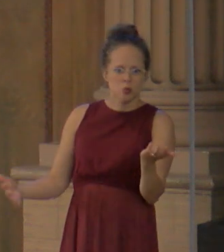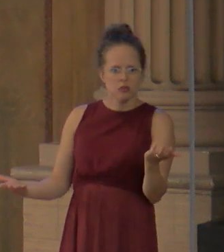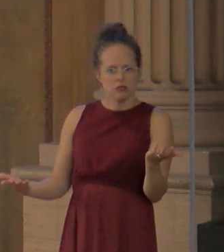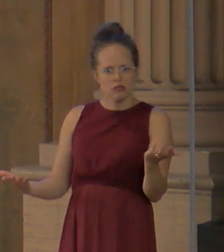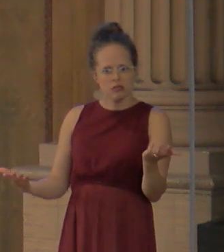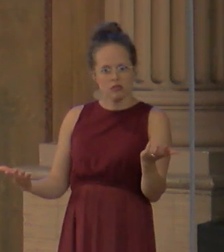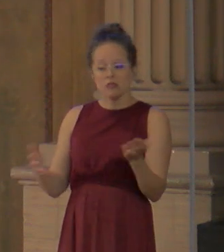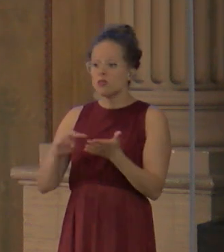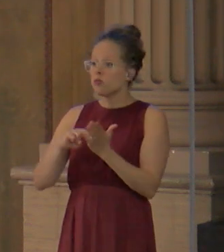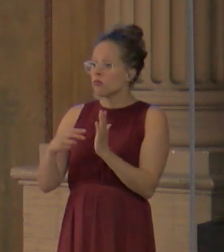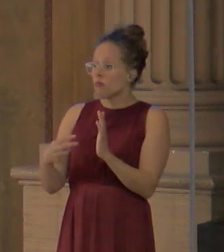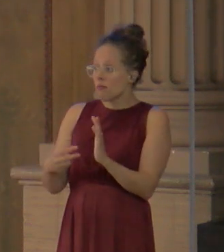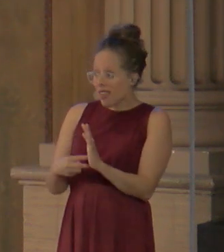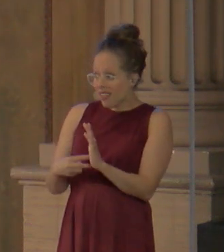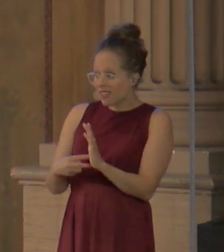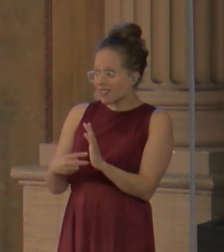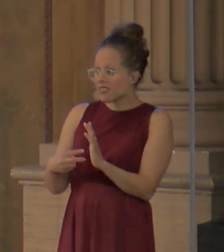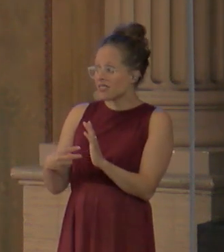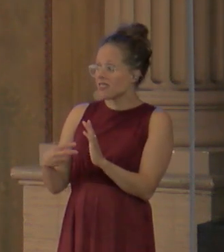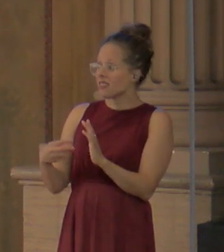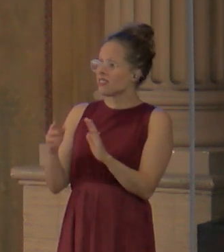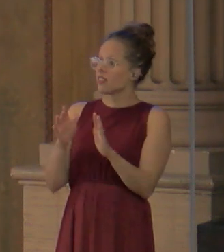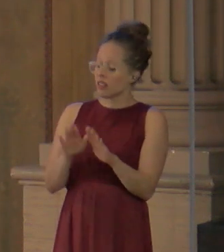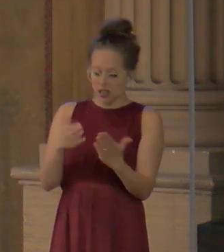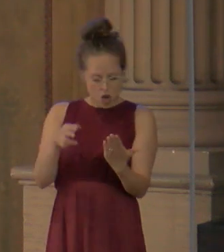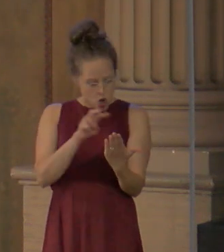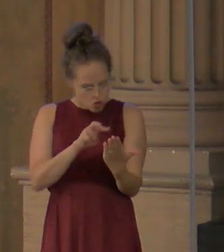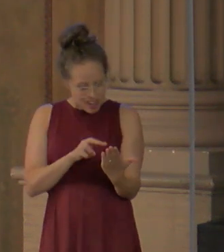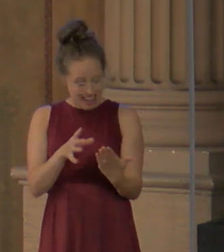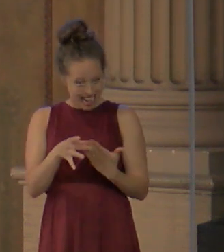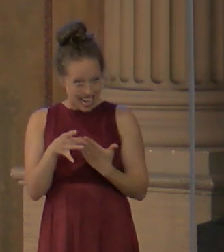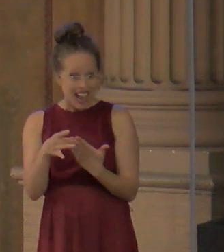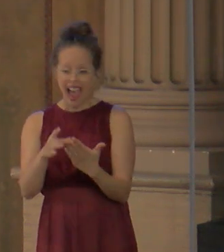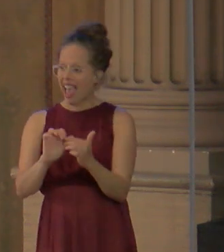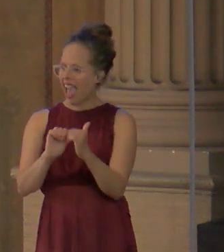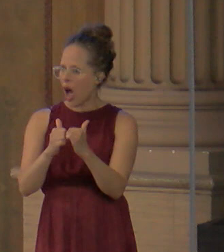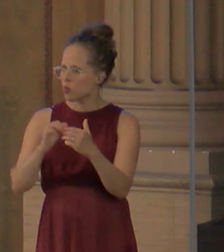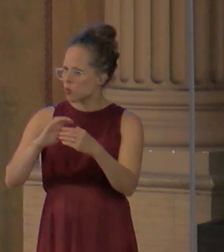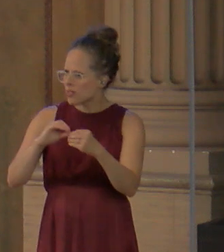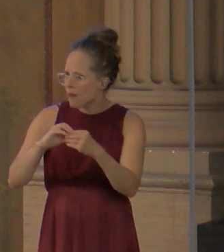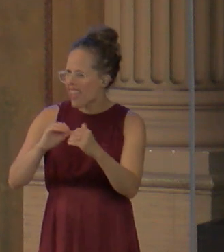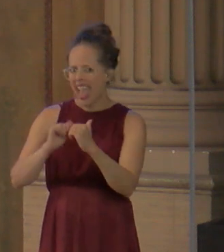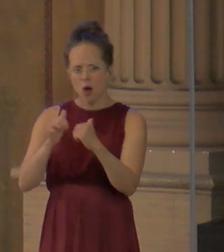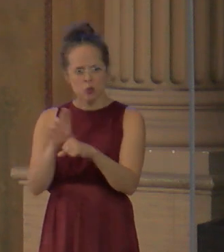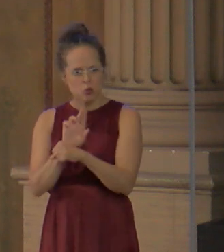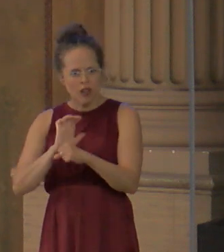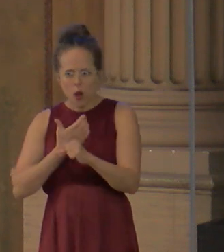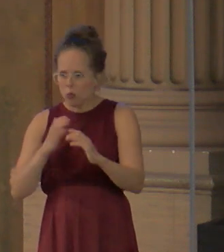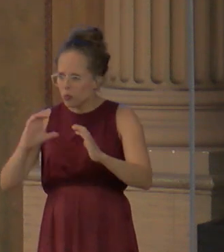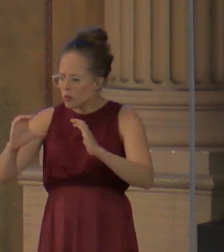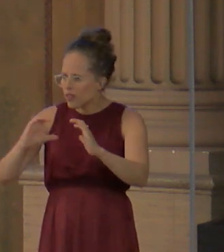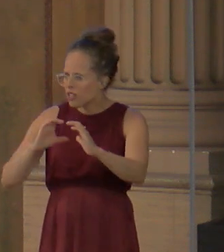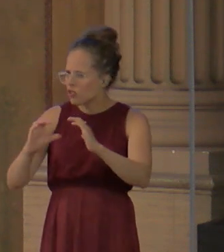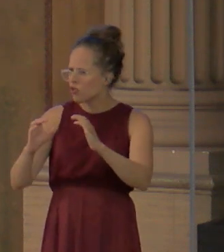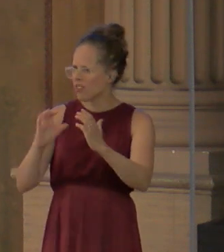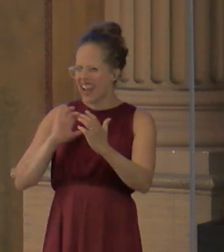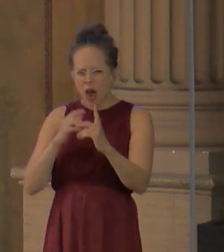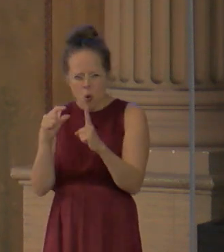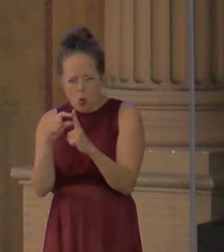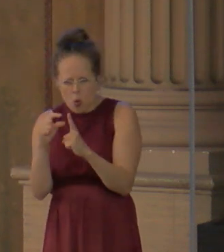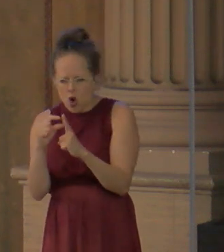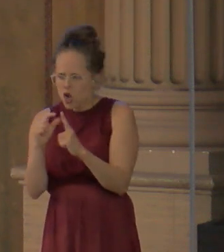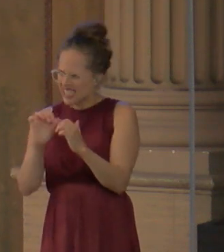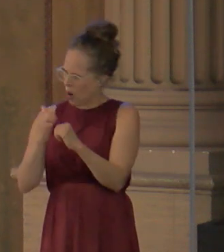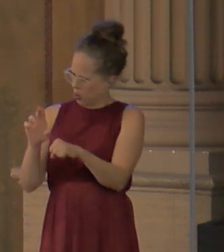means that guidance for how we are to speak, how we use our communication, how we use our words,